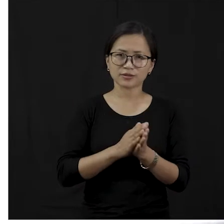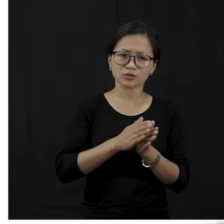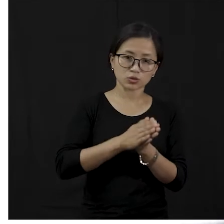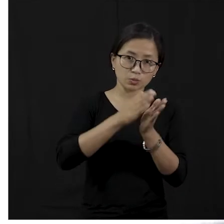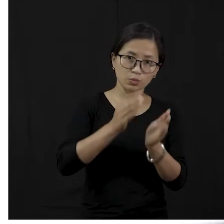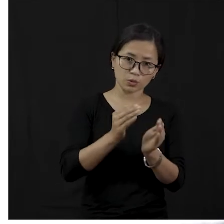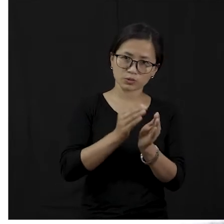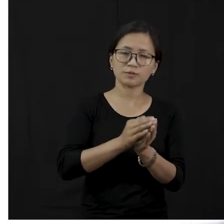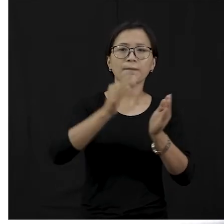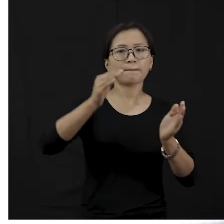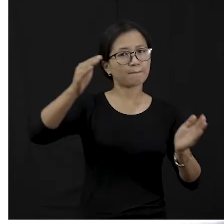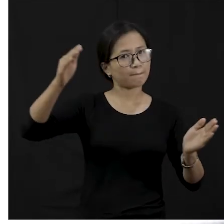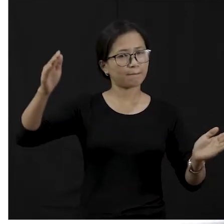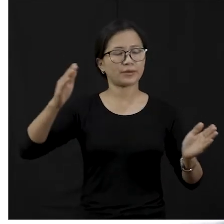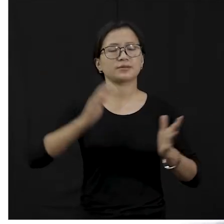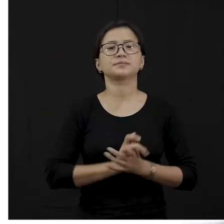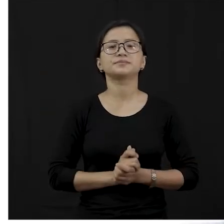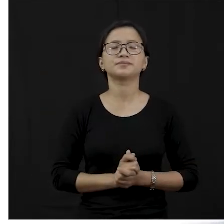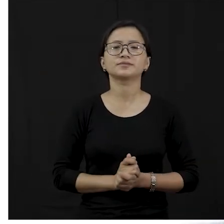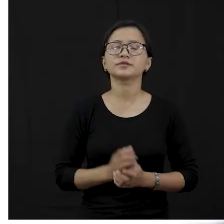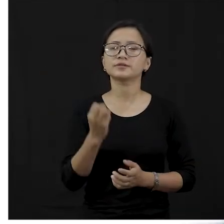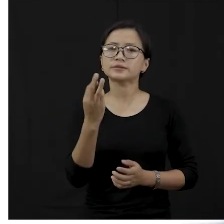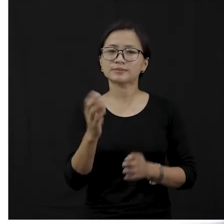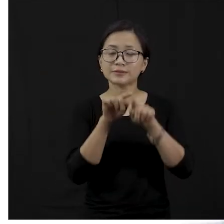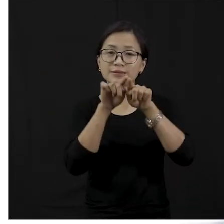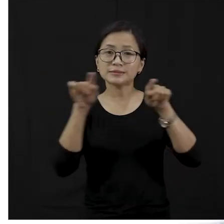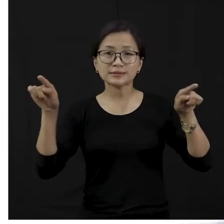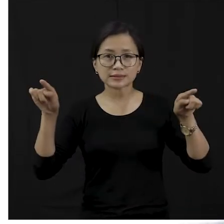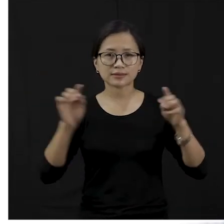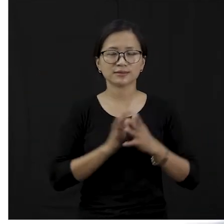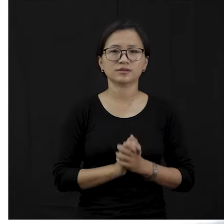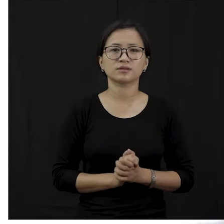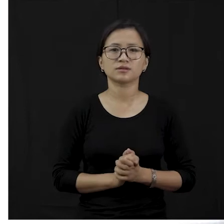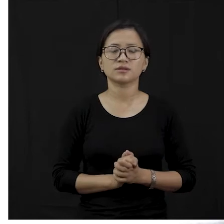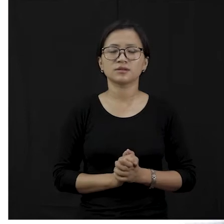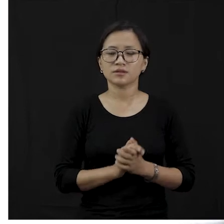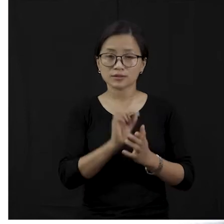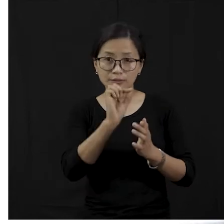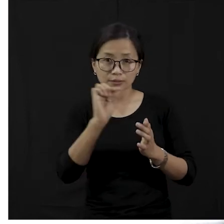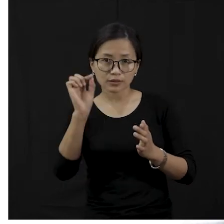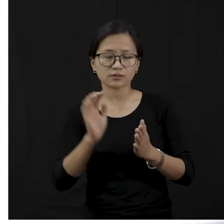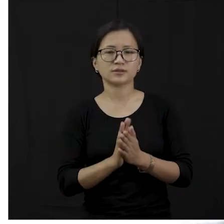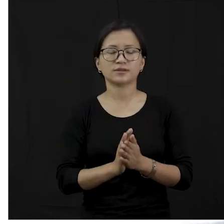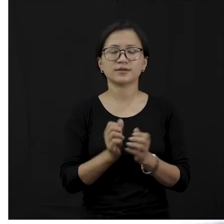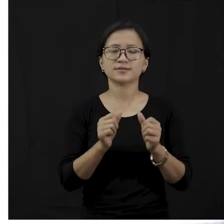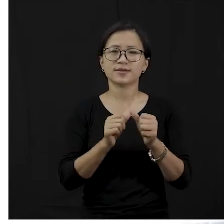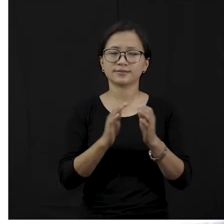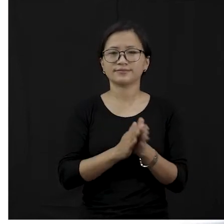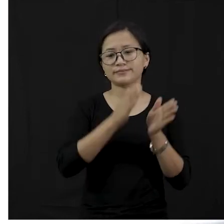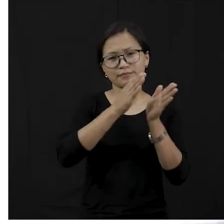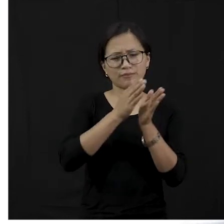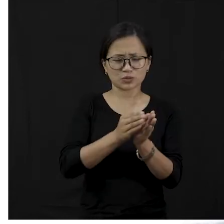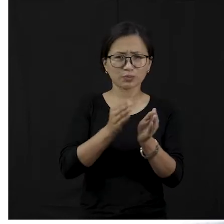right? Yes, this is a number line. It has numbers marked on it in ascending